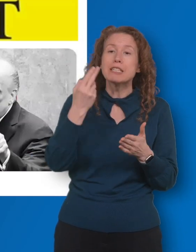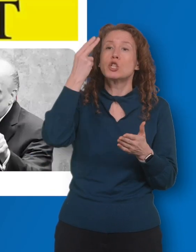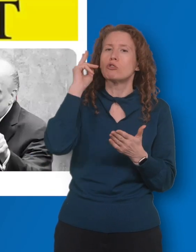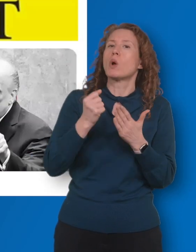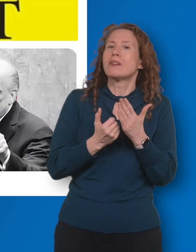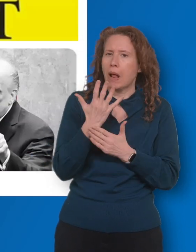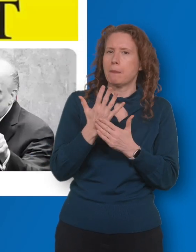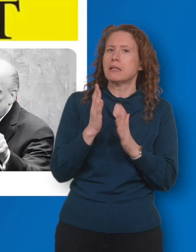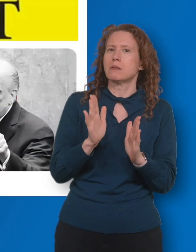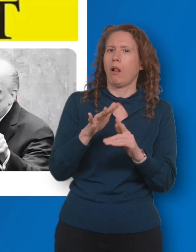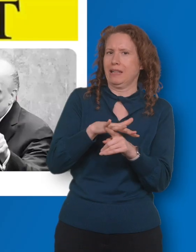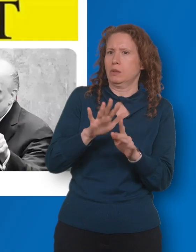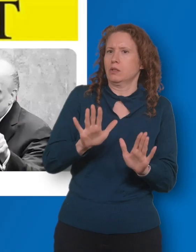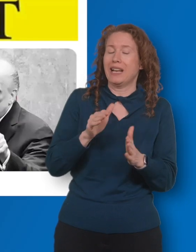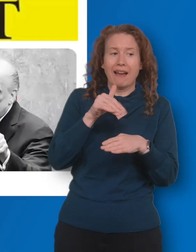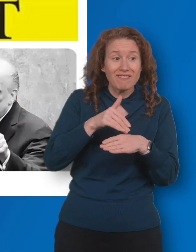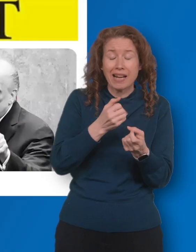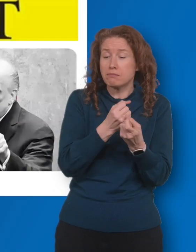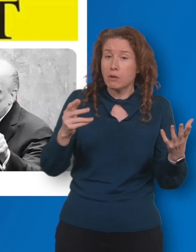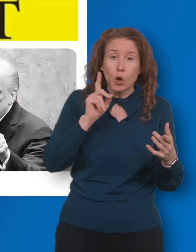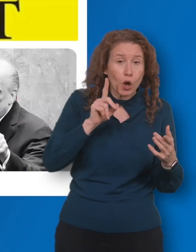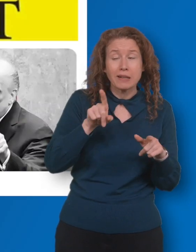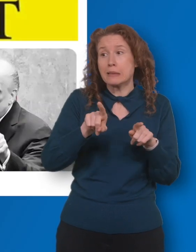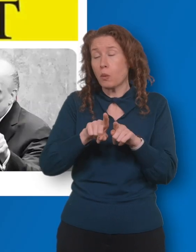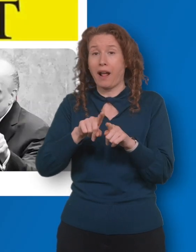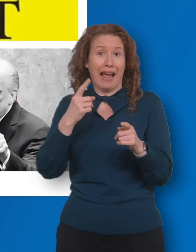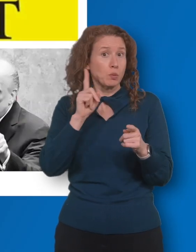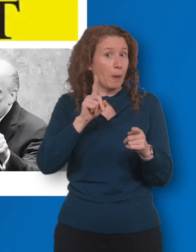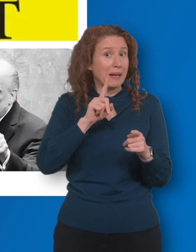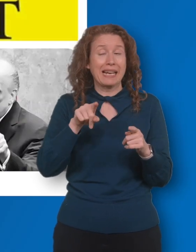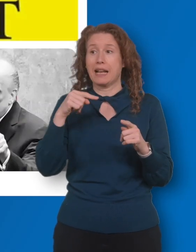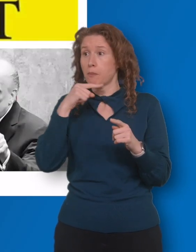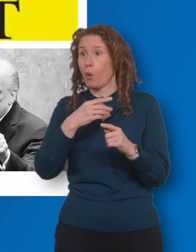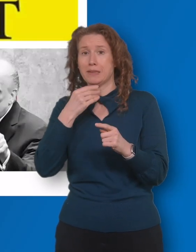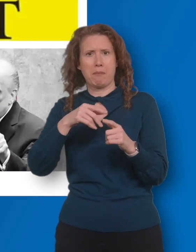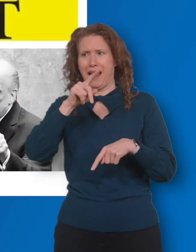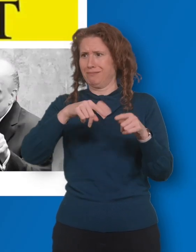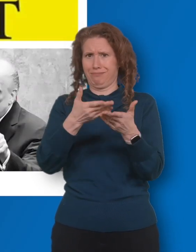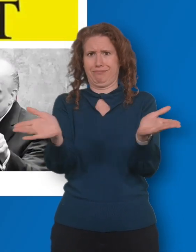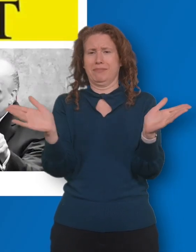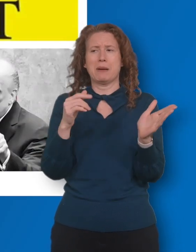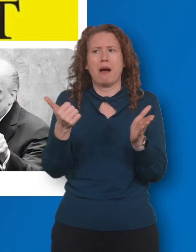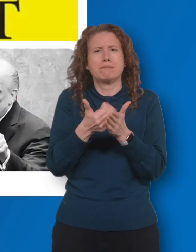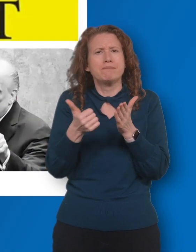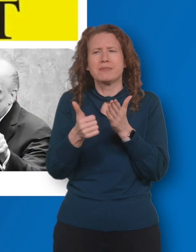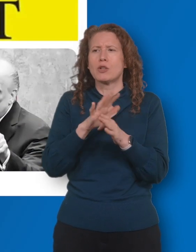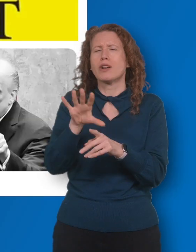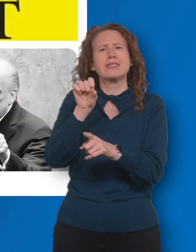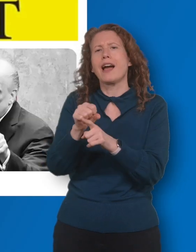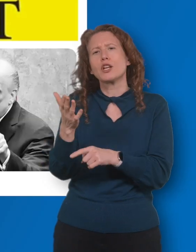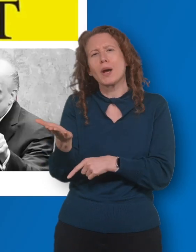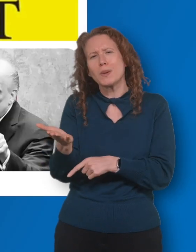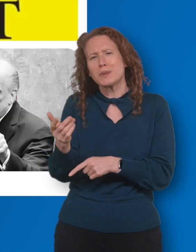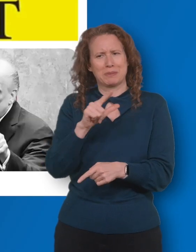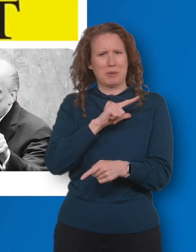condition. It affects just as many girls and women as boys and men. It's just they're often not diagnosed because